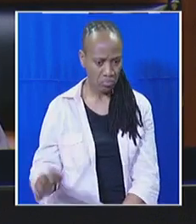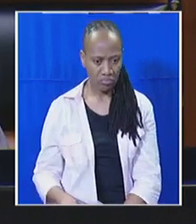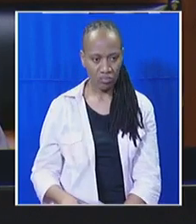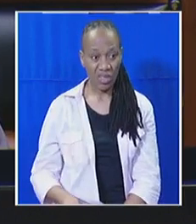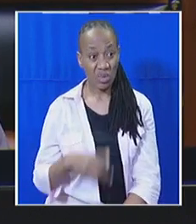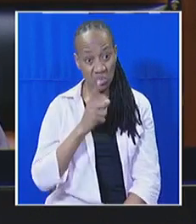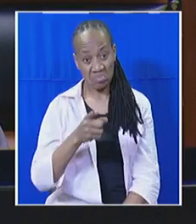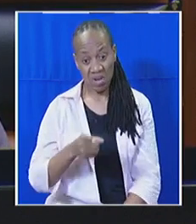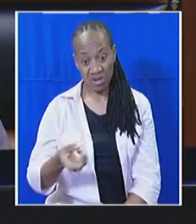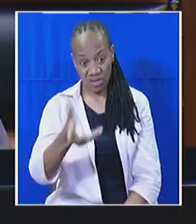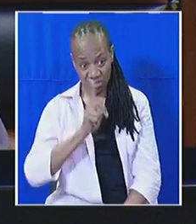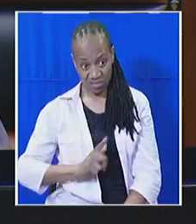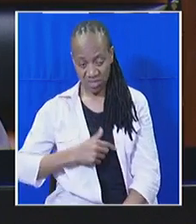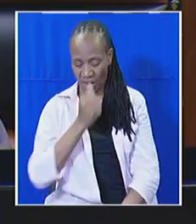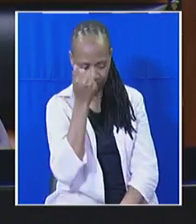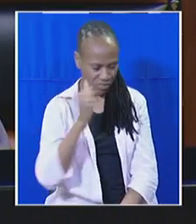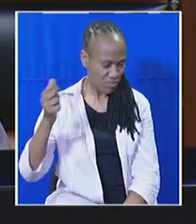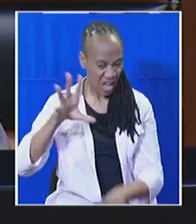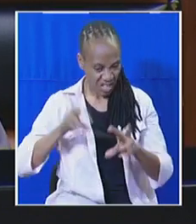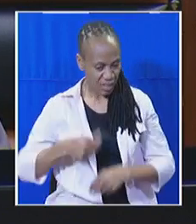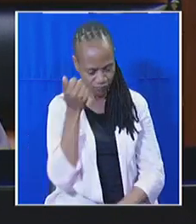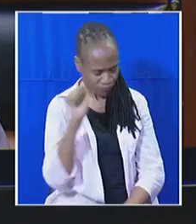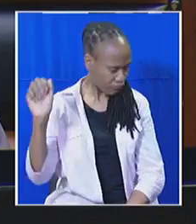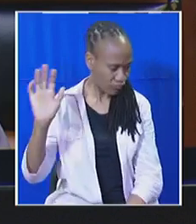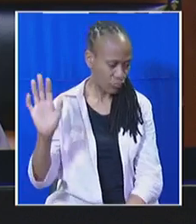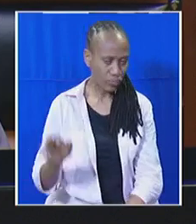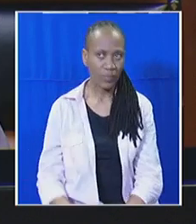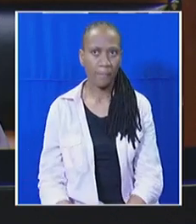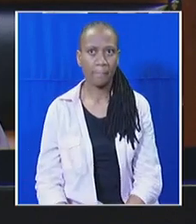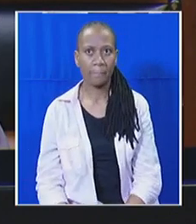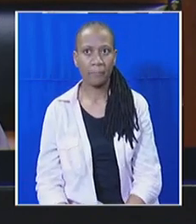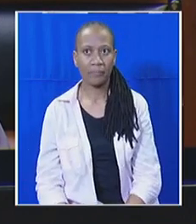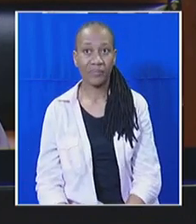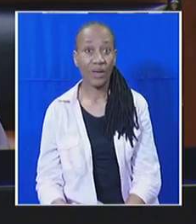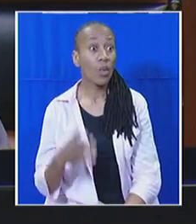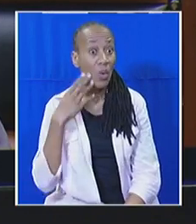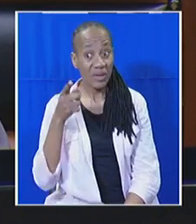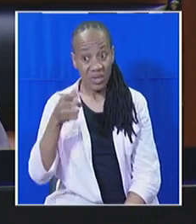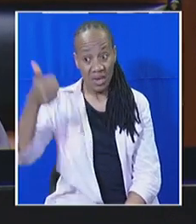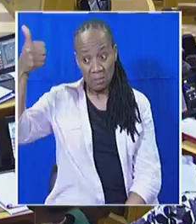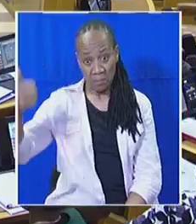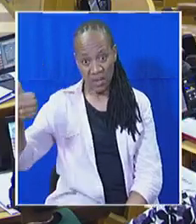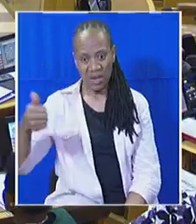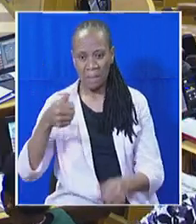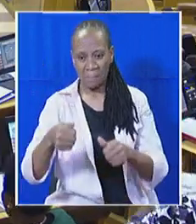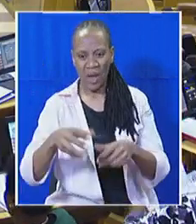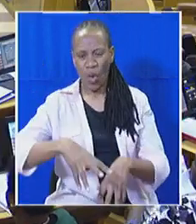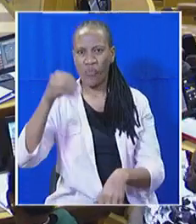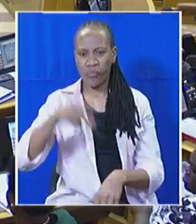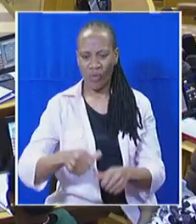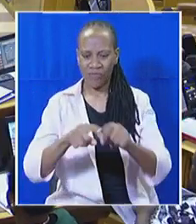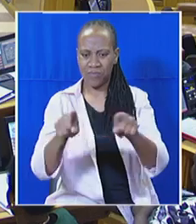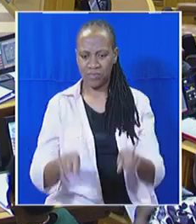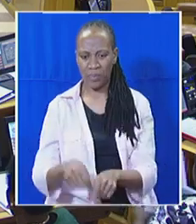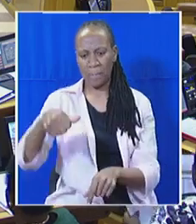that instruction. I would not accept that instruction. Okay. It's only in your time when you preside that mics just get switched off like that. Why